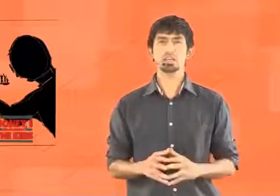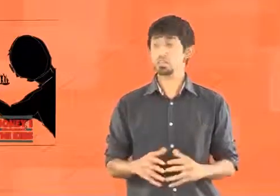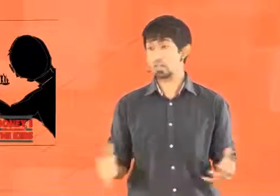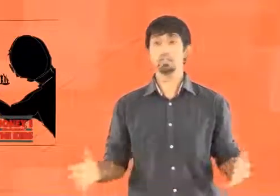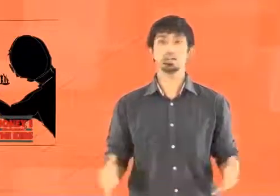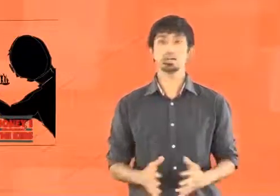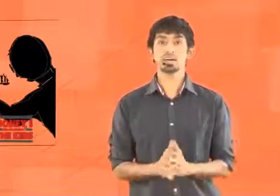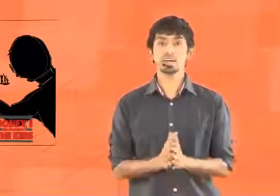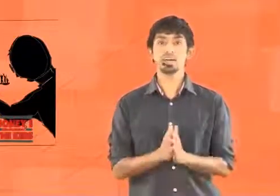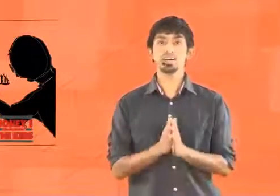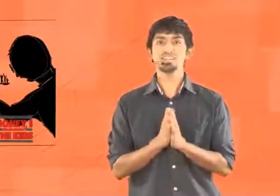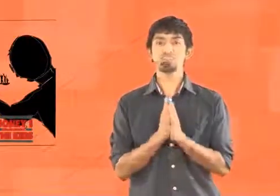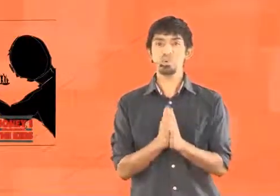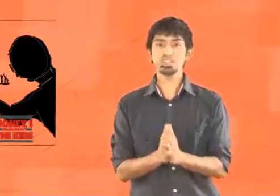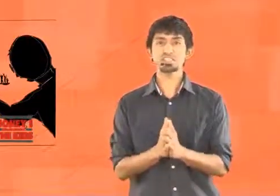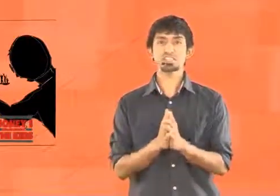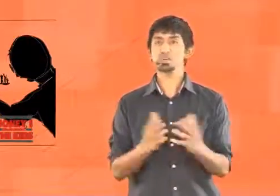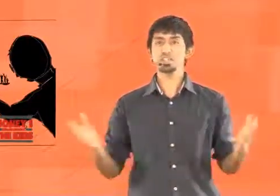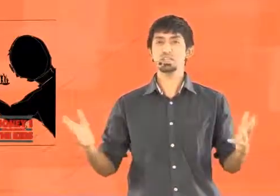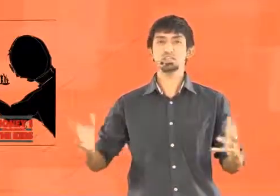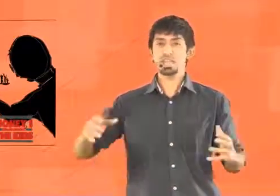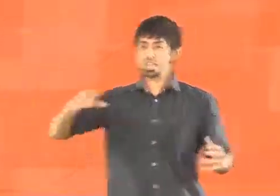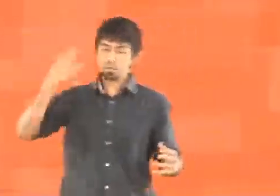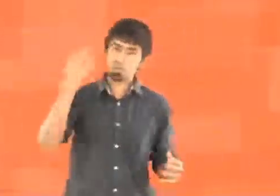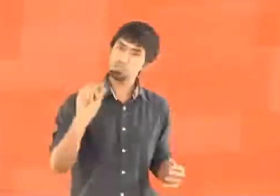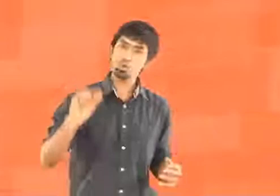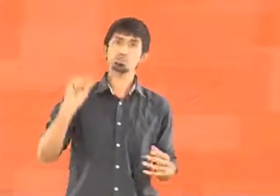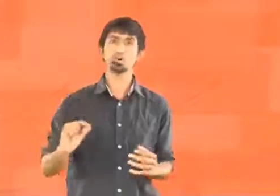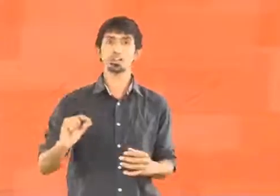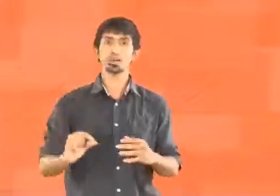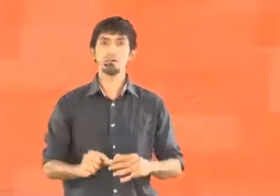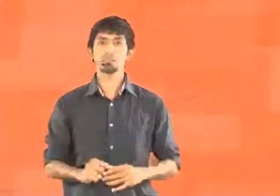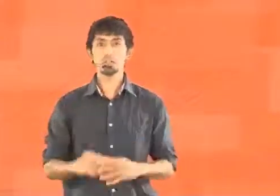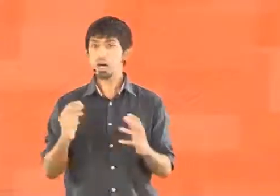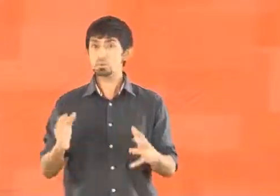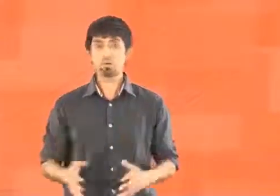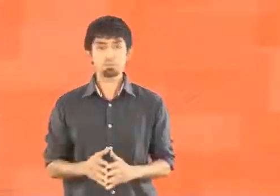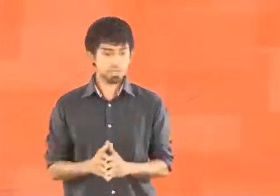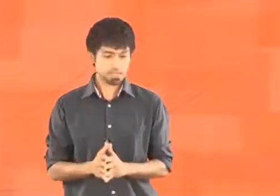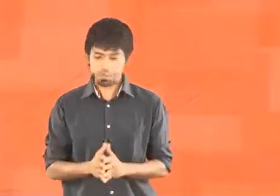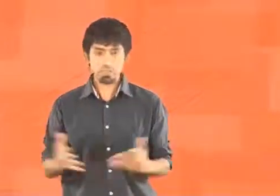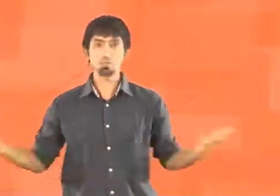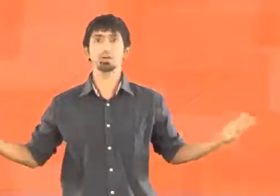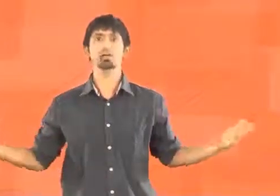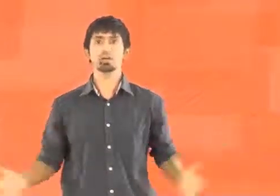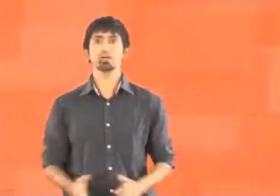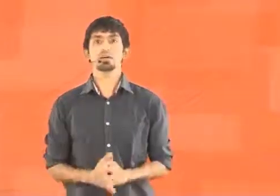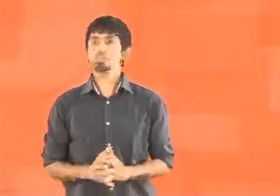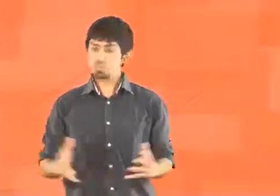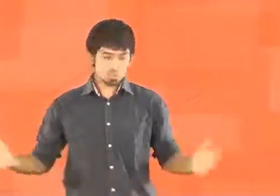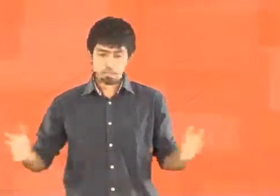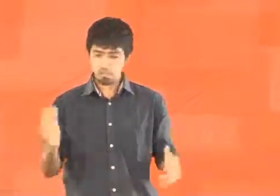Honey, I Strunk My Kids again, right? So if you watch this, what they do is that they end up becoming so small because our problem right now is that we are too big.